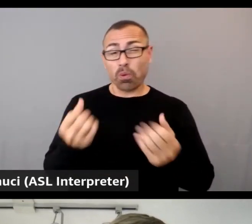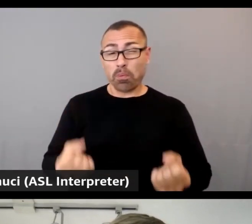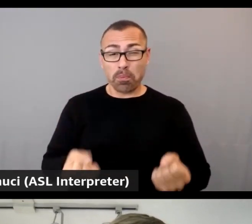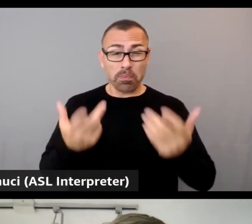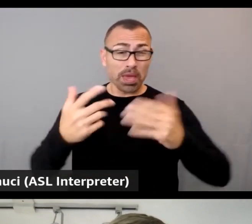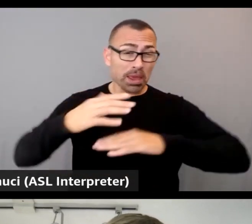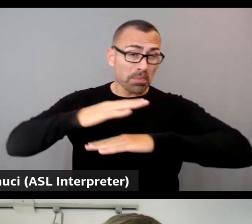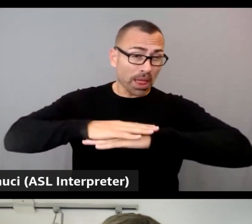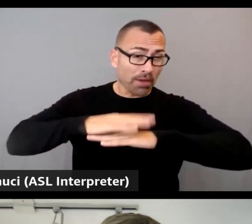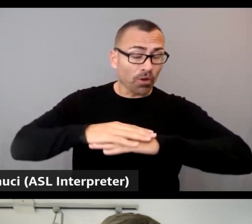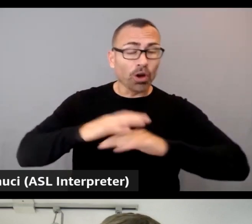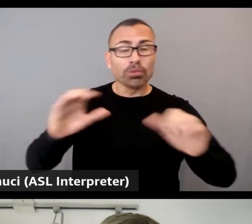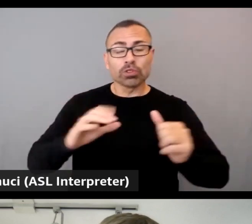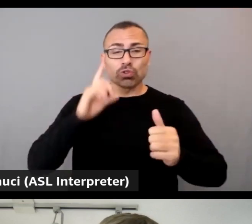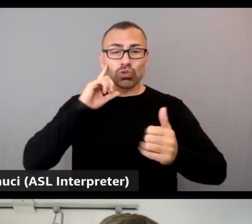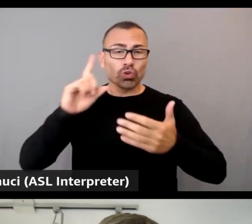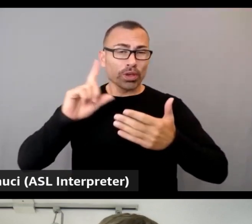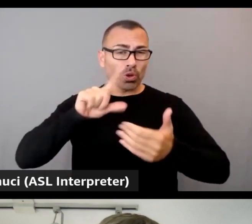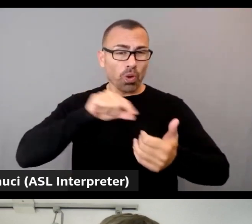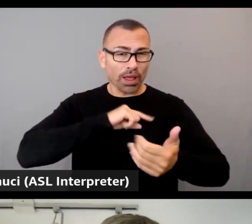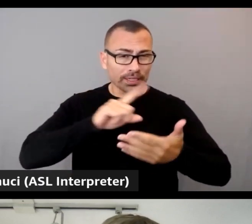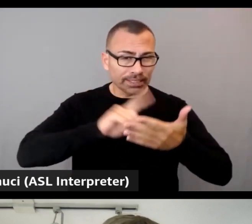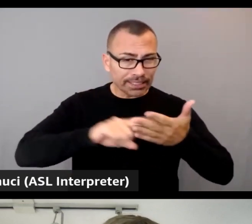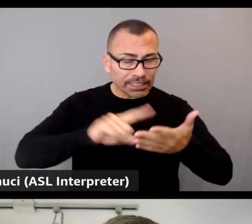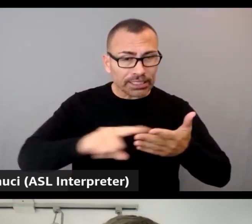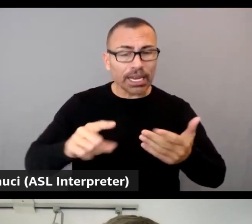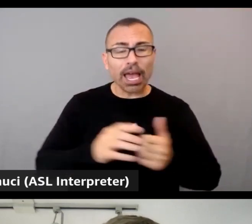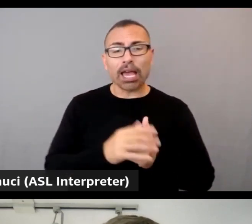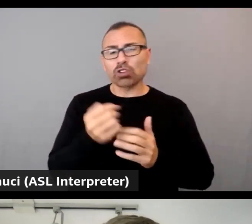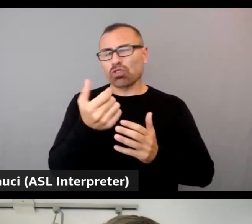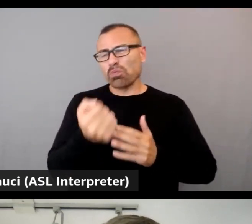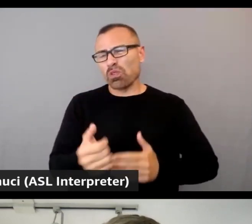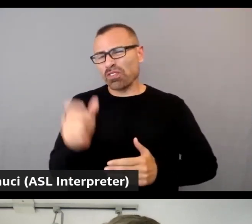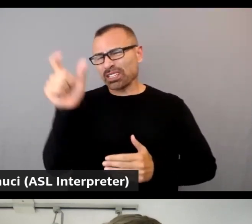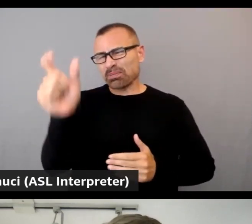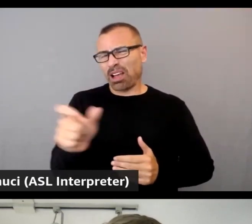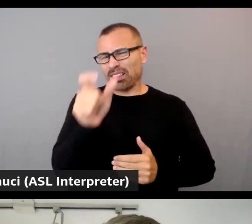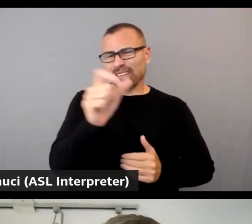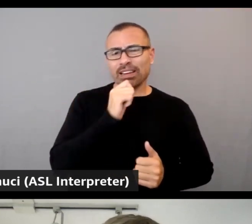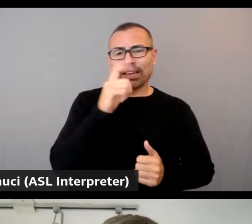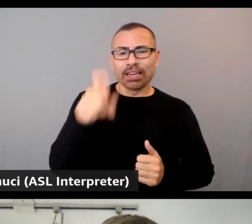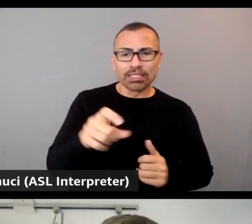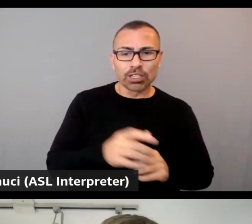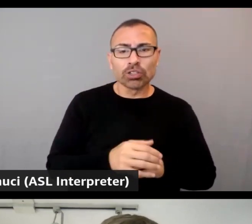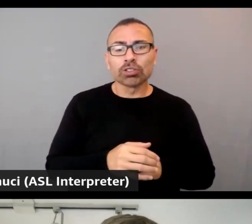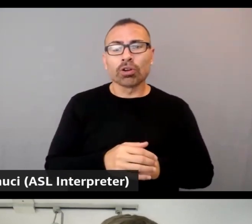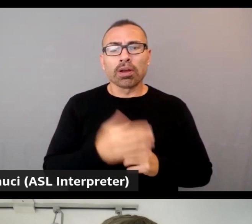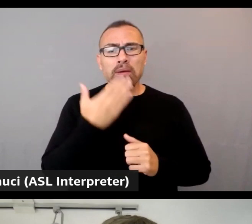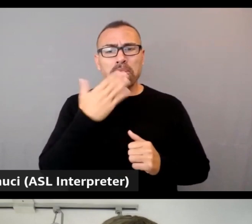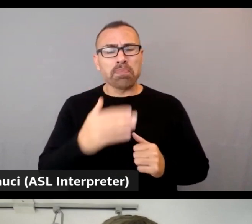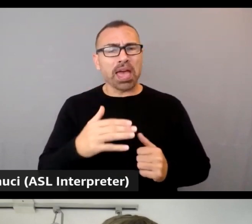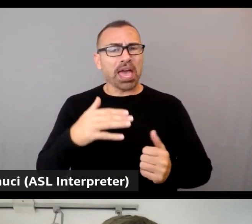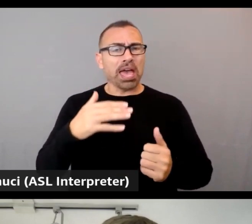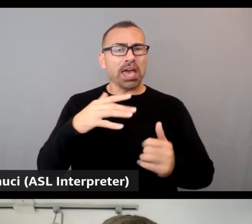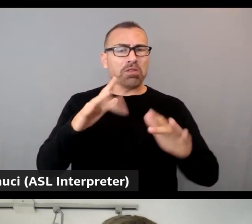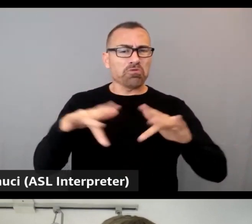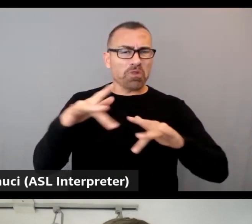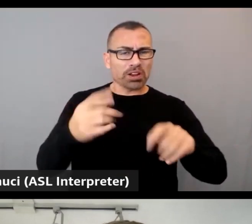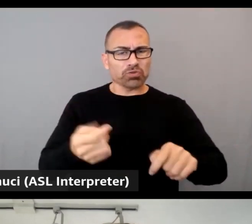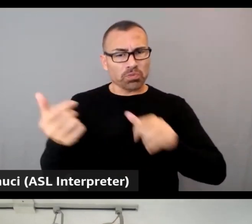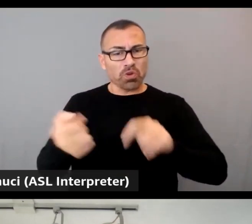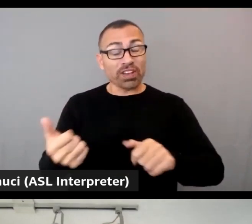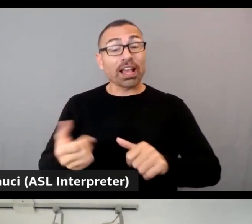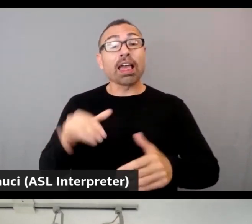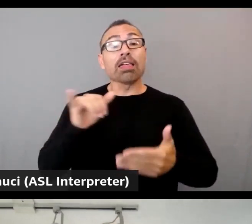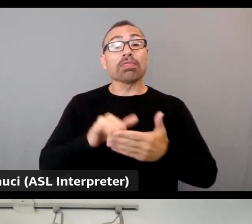dropping some unnecessary columns, removing some bad records, that entire process is data integration. And that's